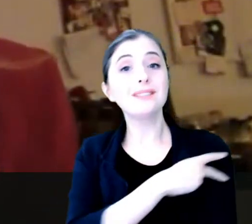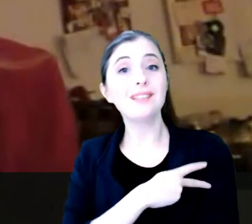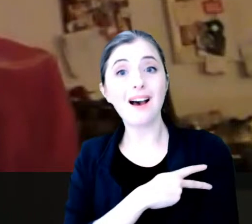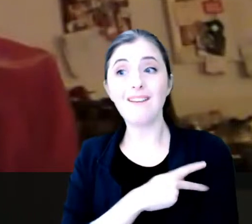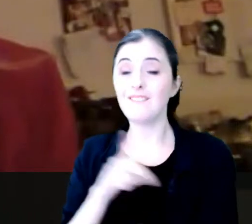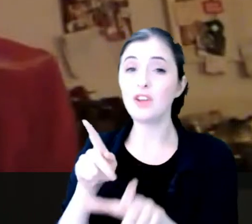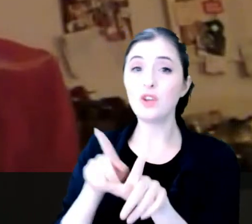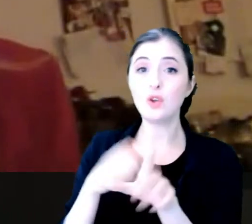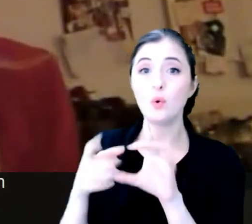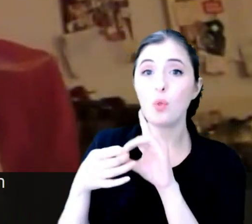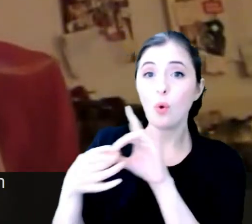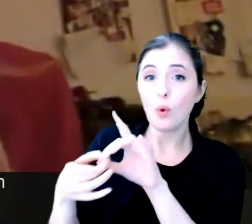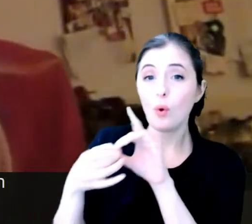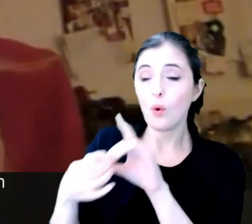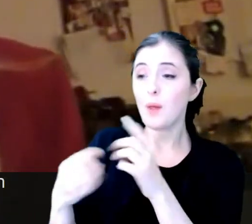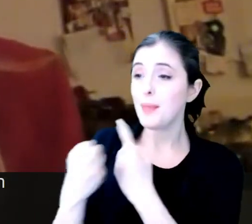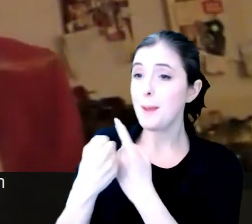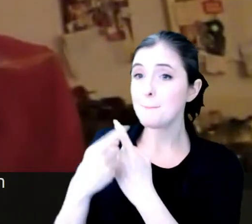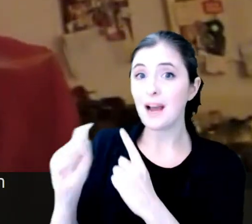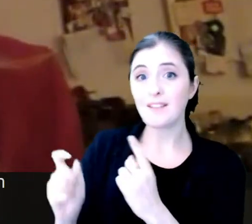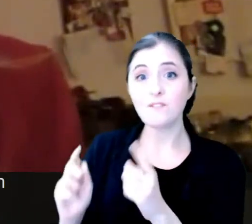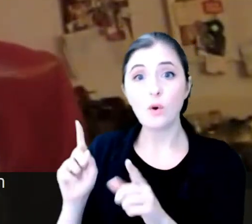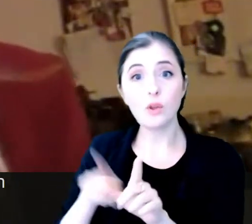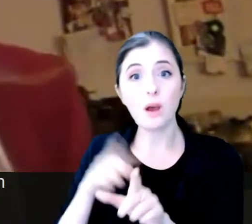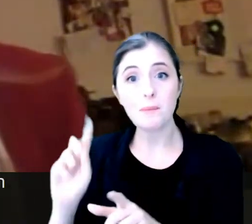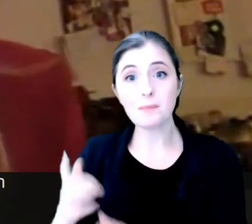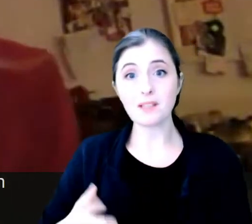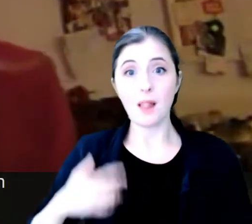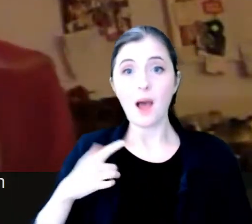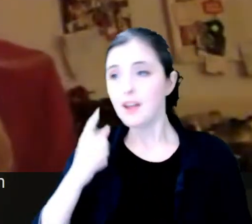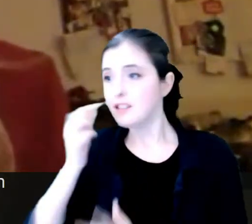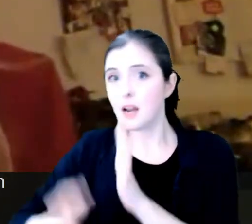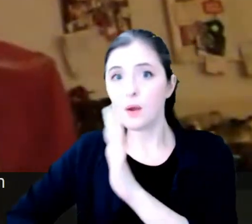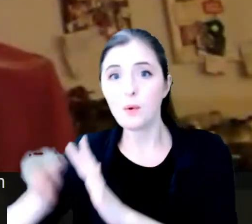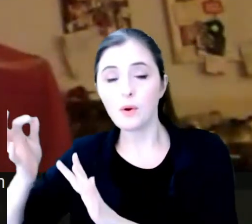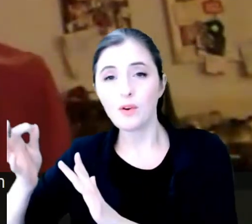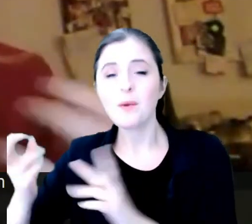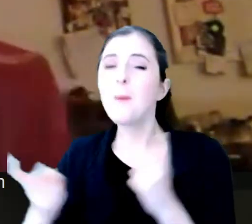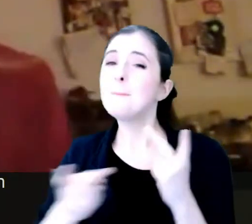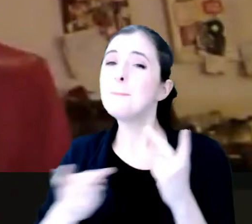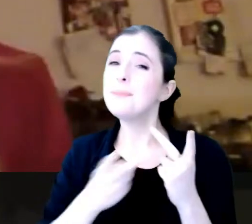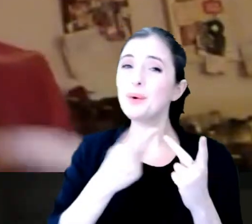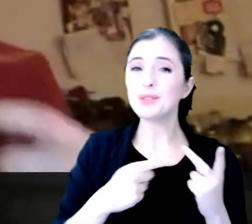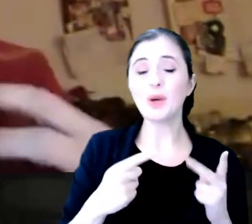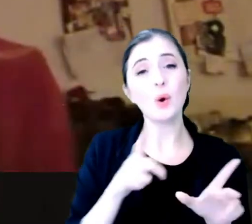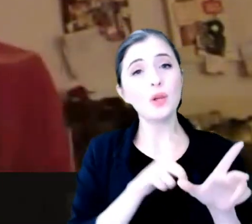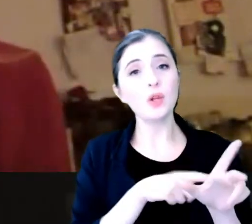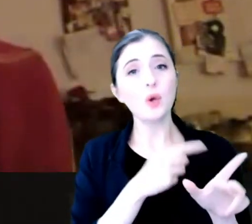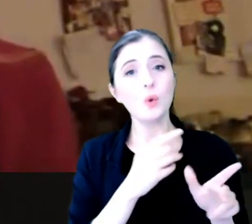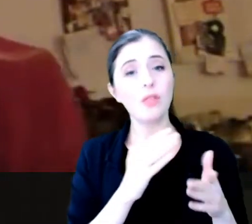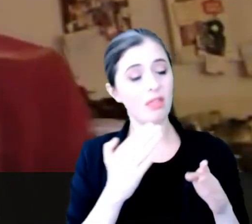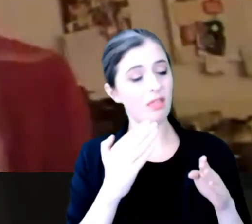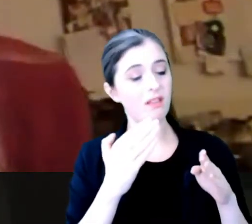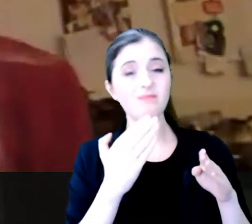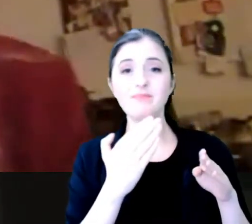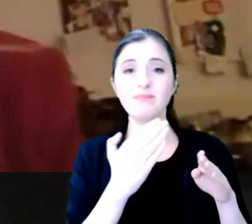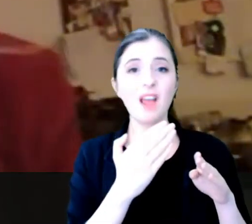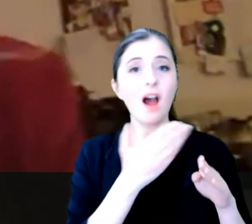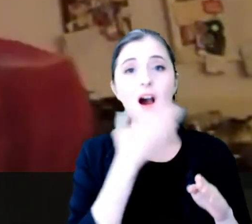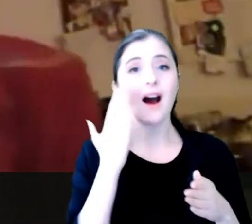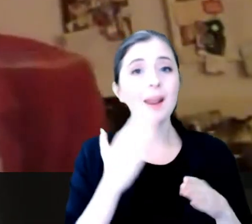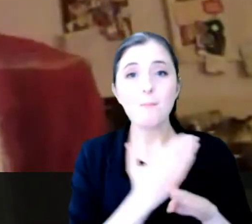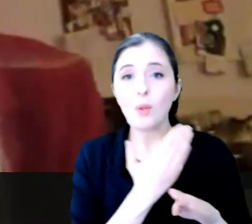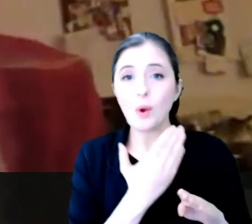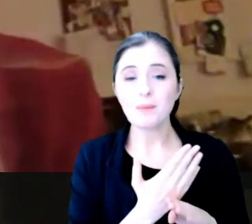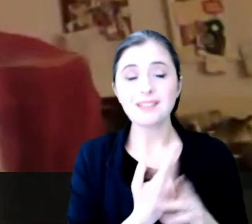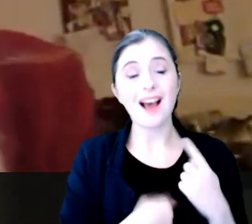disturbing about the current crisis is youth unemployment. And I think we need, as an Assembly and as the Mayor, to